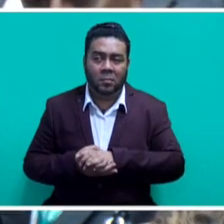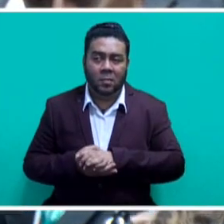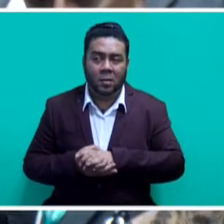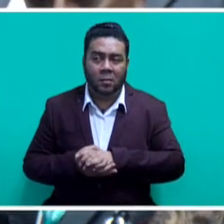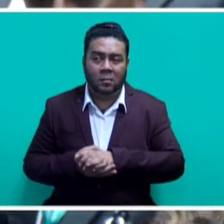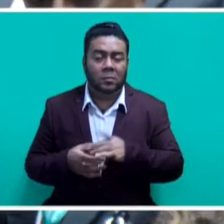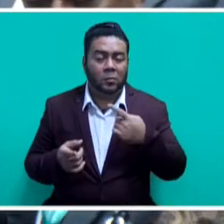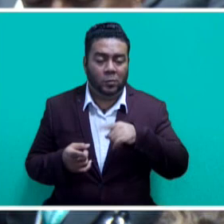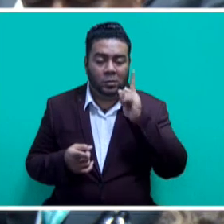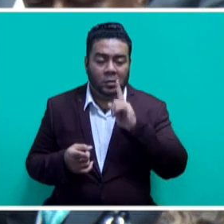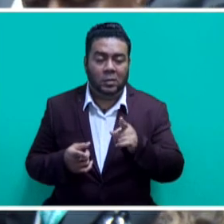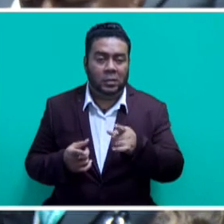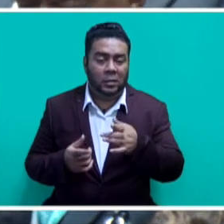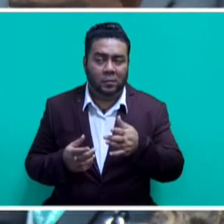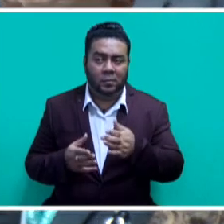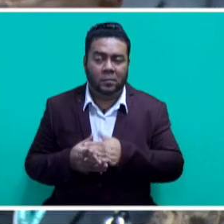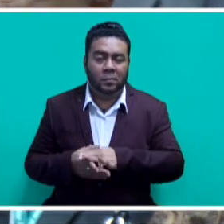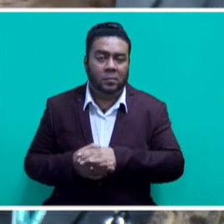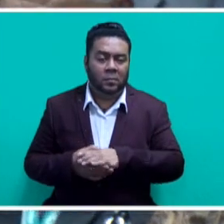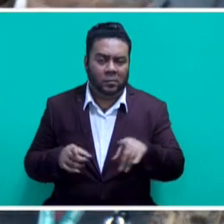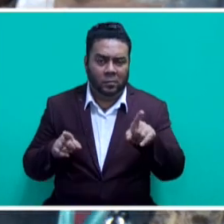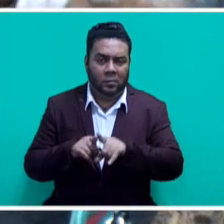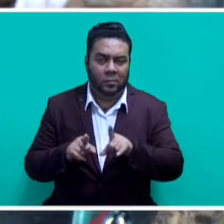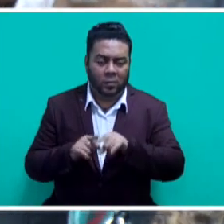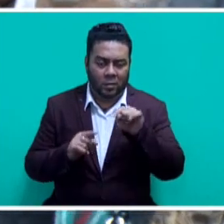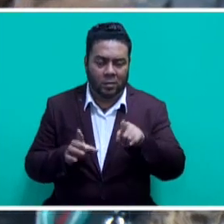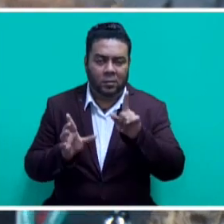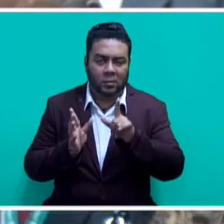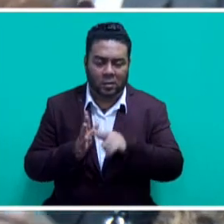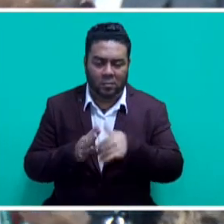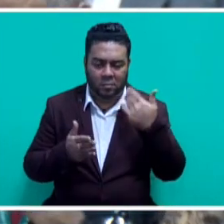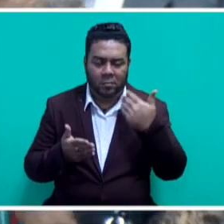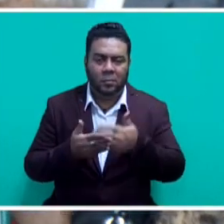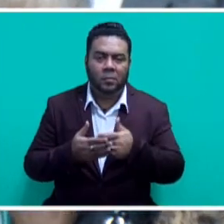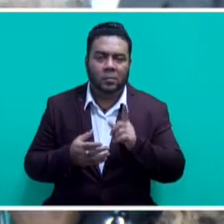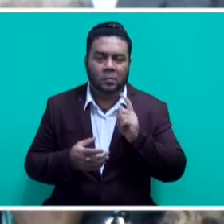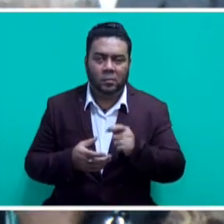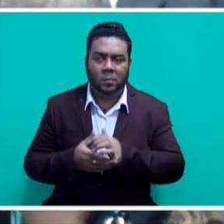And we see a similar positive trend for this season as well. Mr. Speaker,